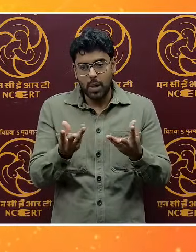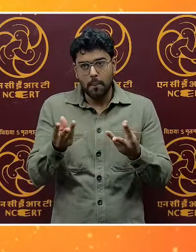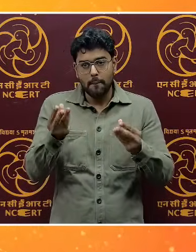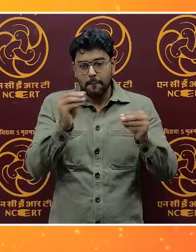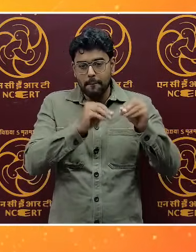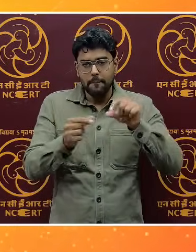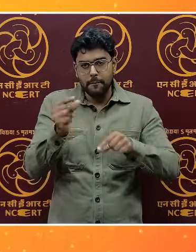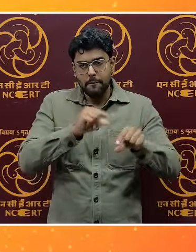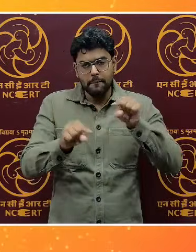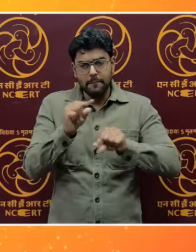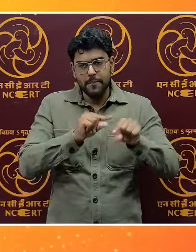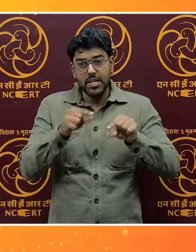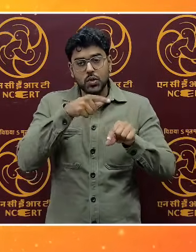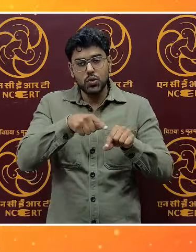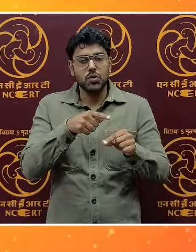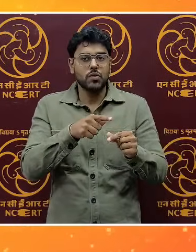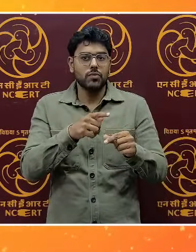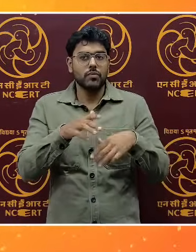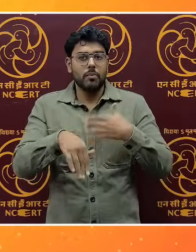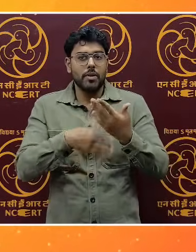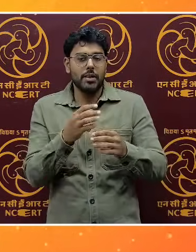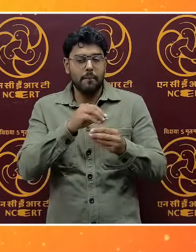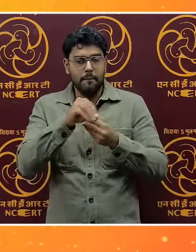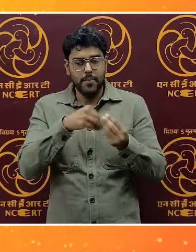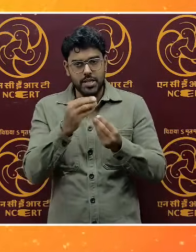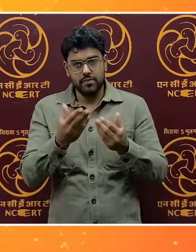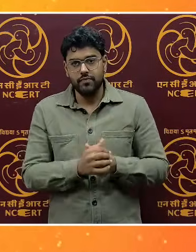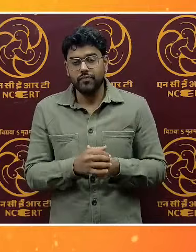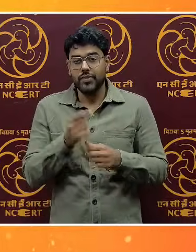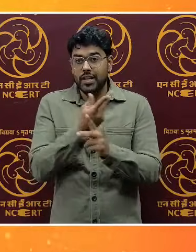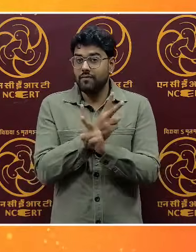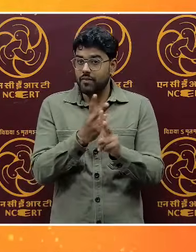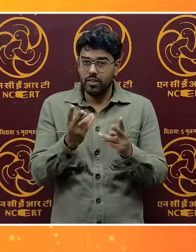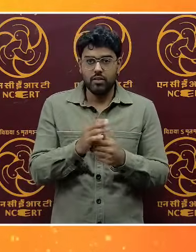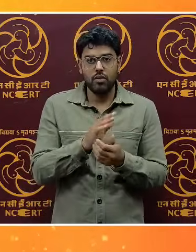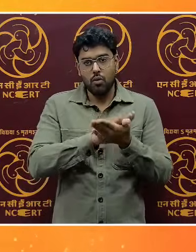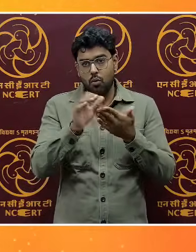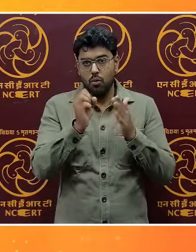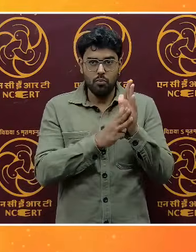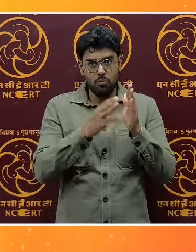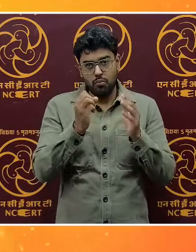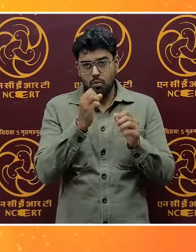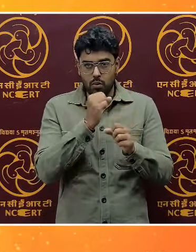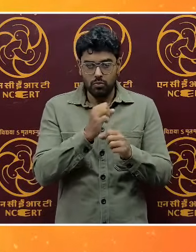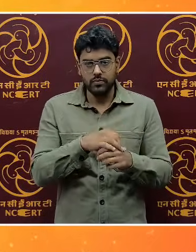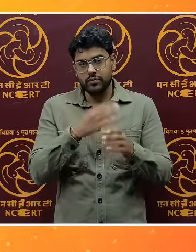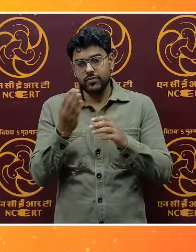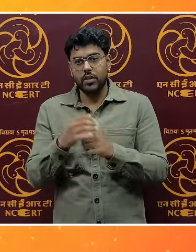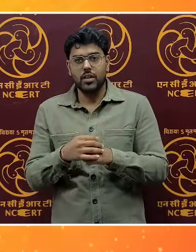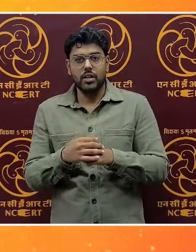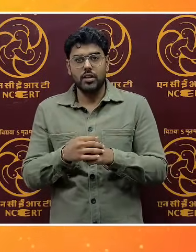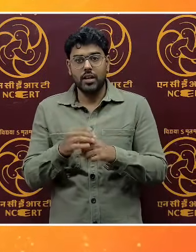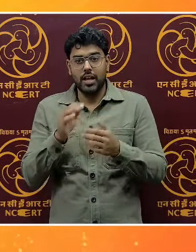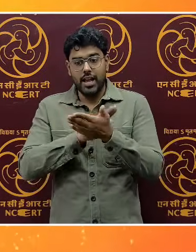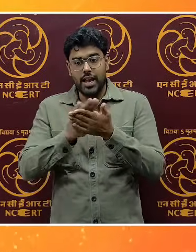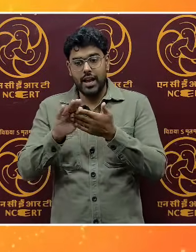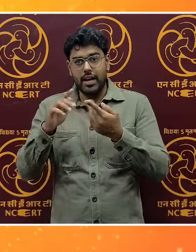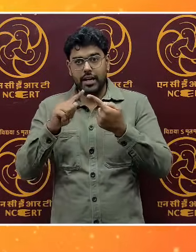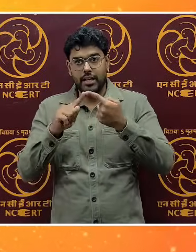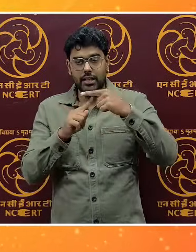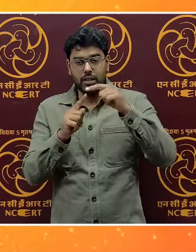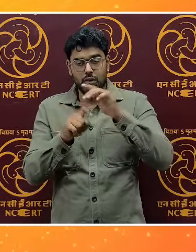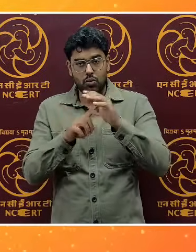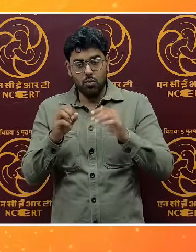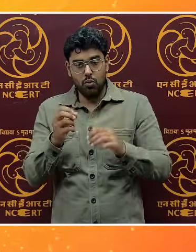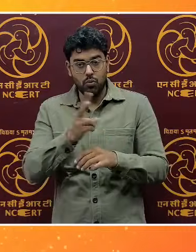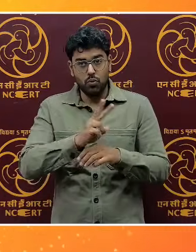ratio. Then what are the different types of mixtures? It is homogeneous and heterogeneous. Homogeneous and heterogeneous mixtures, they